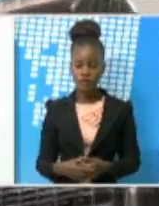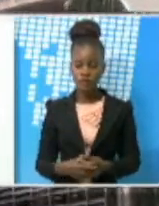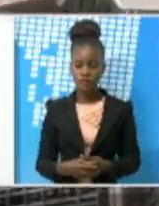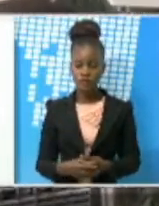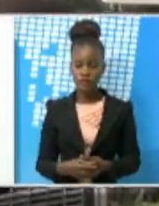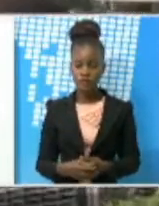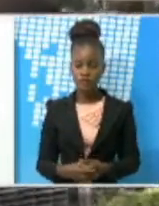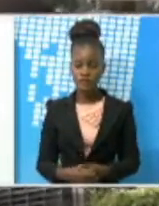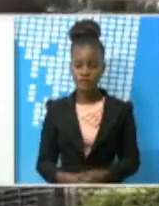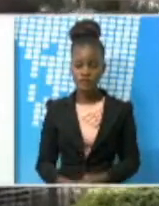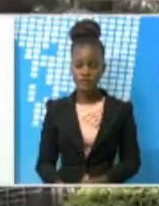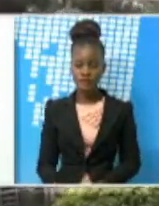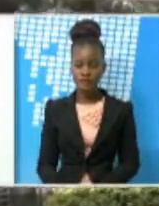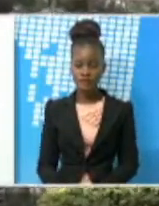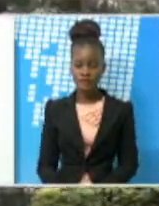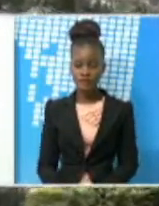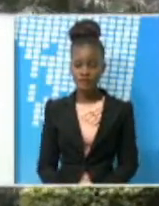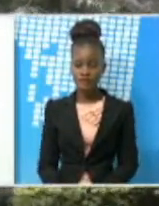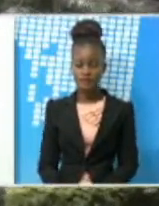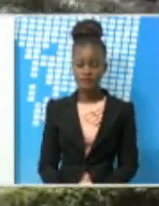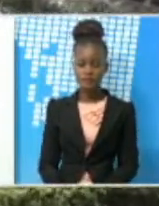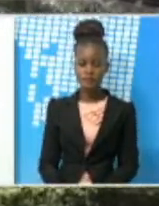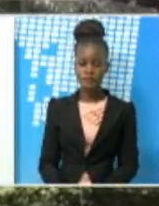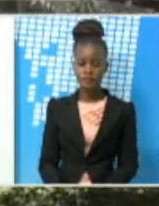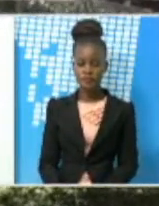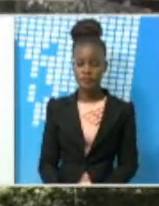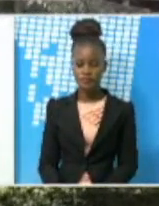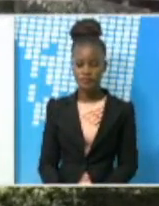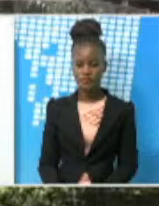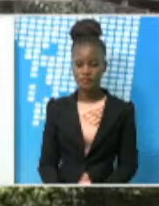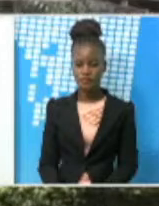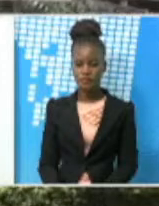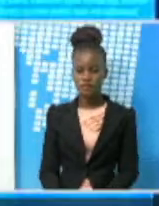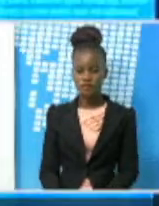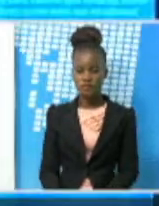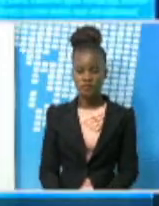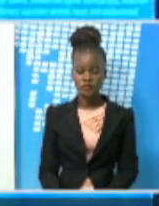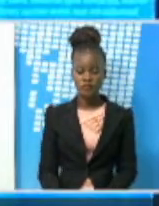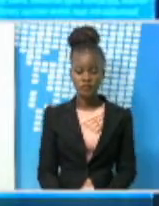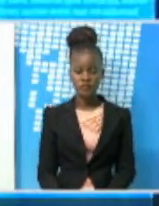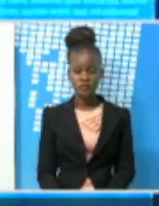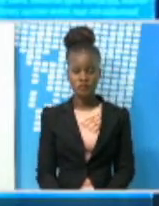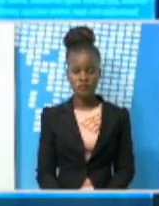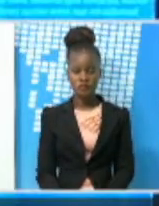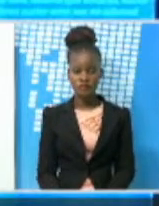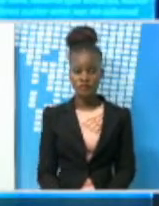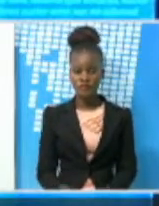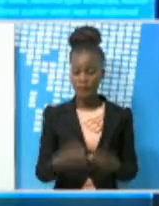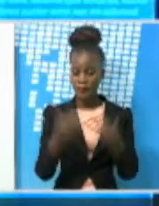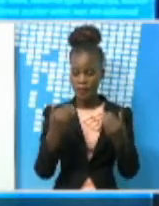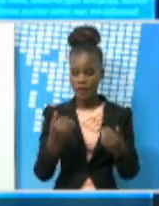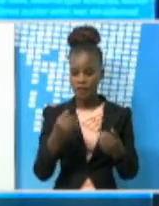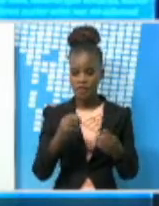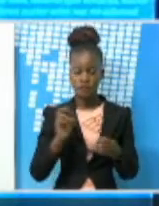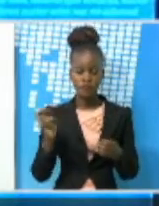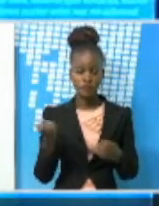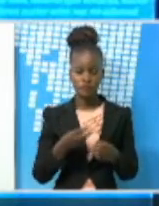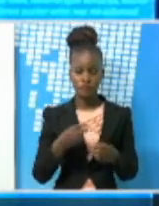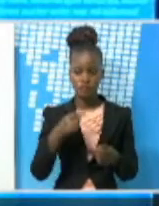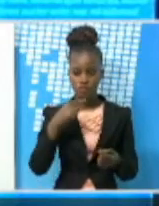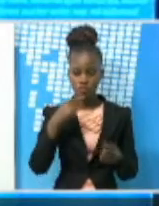Pedson Mumbere, Smart 24 TV, Business Today. All right, now we head to our coffee